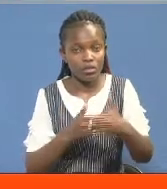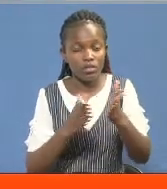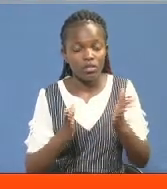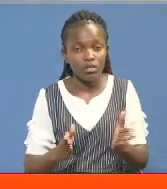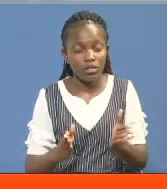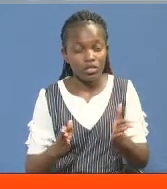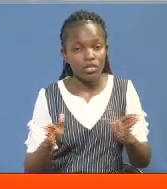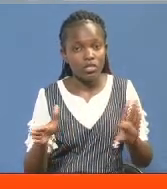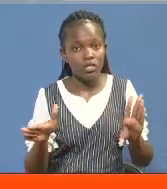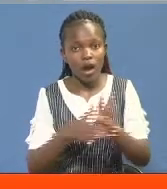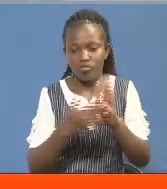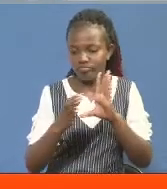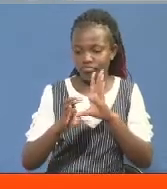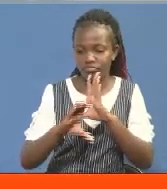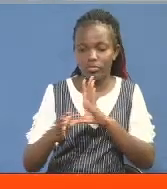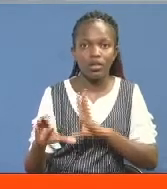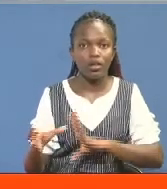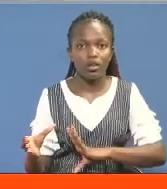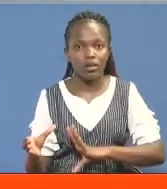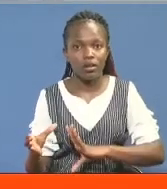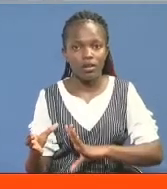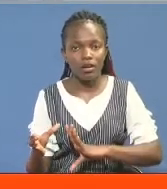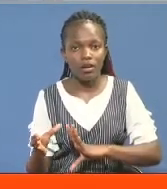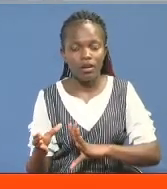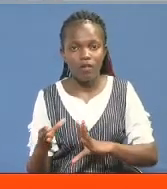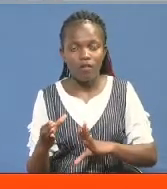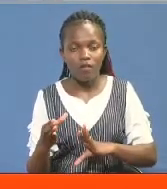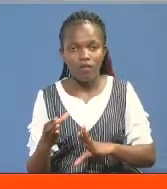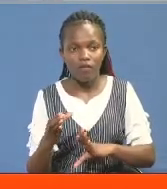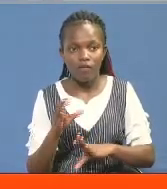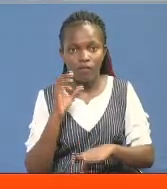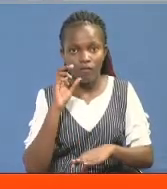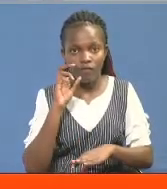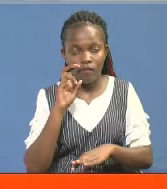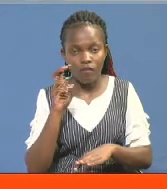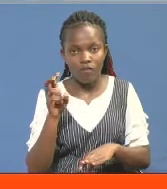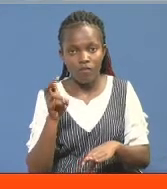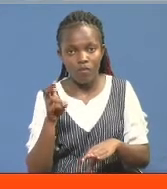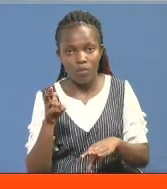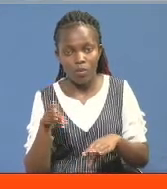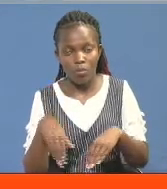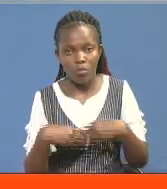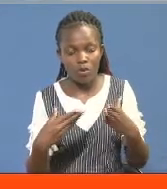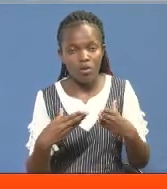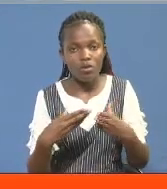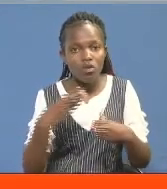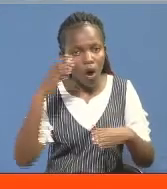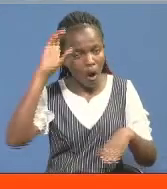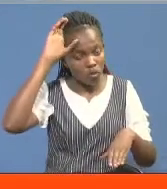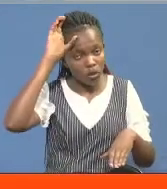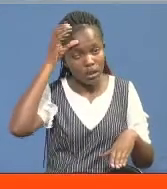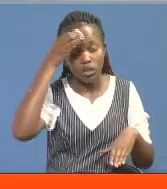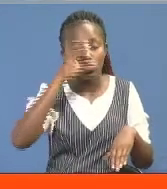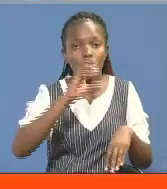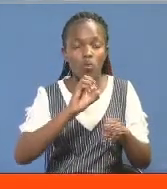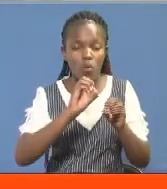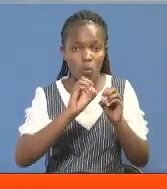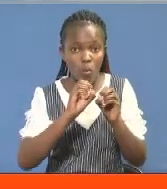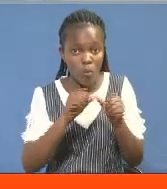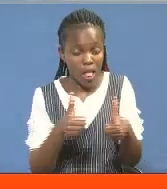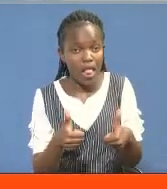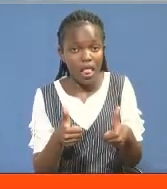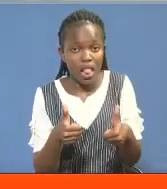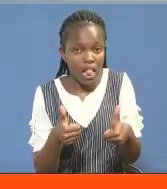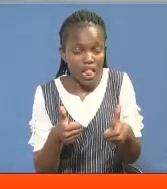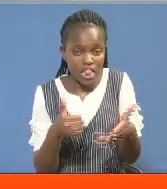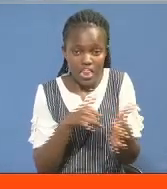legislation in the county. Then they'll give their views, and those views have to be put into consideration, because that is